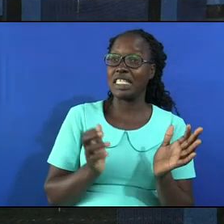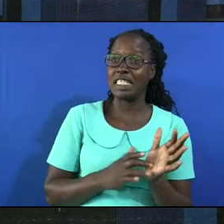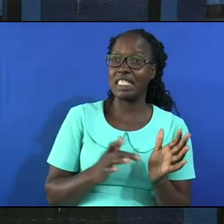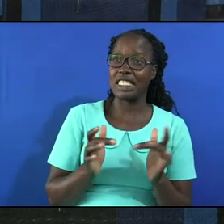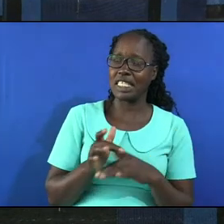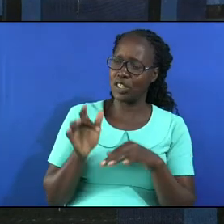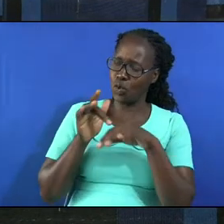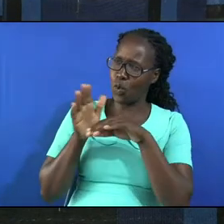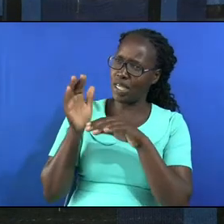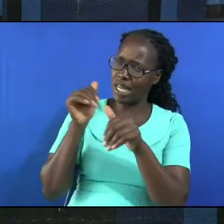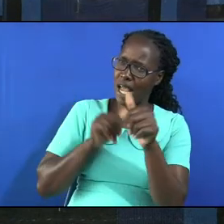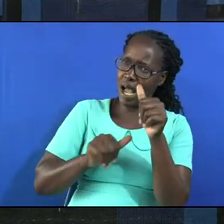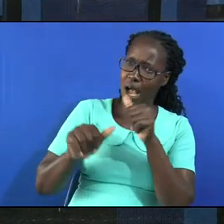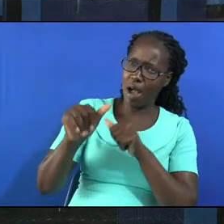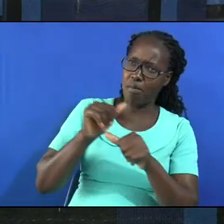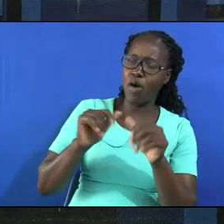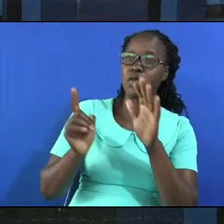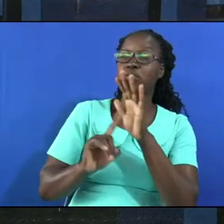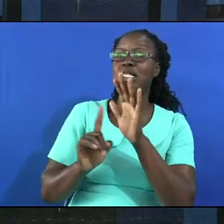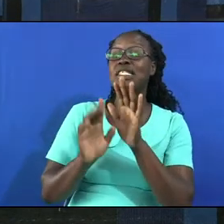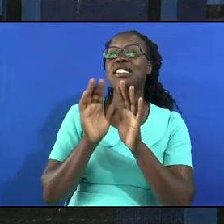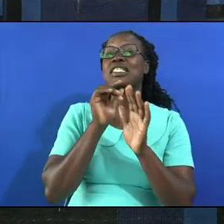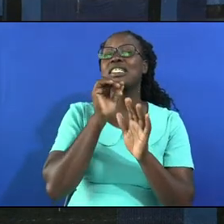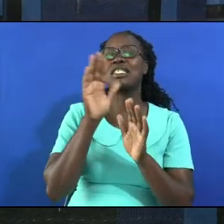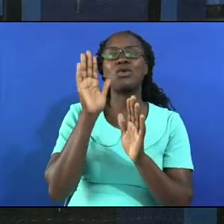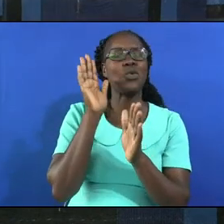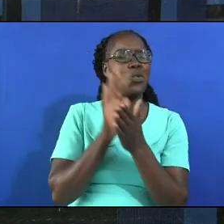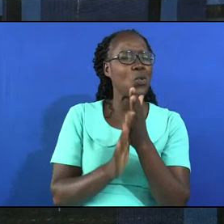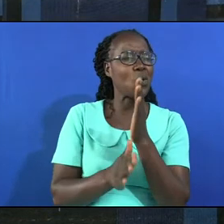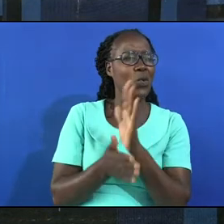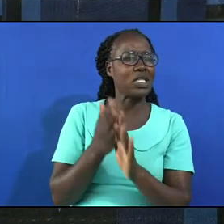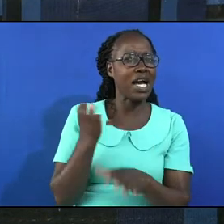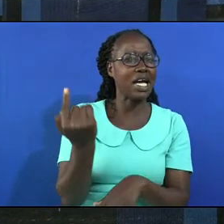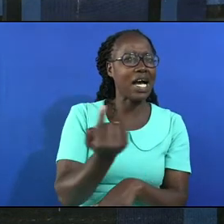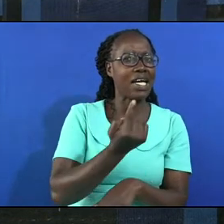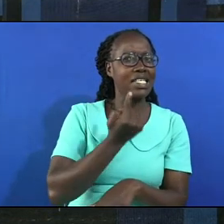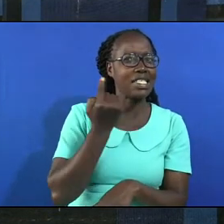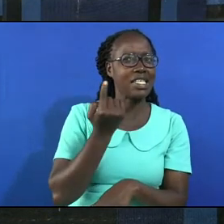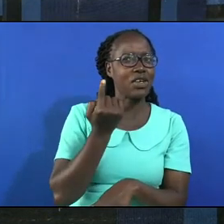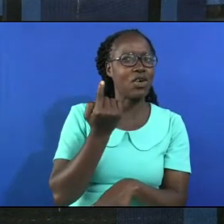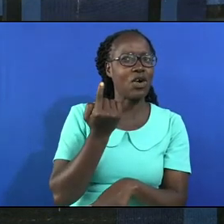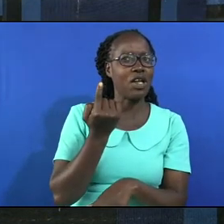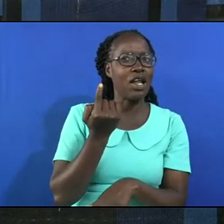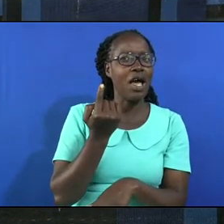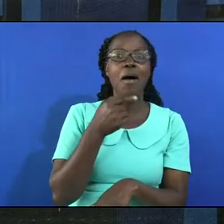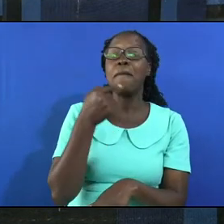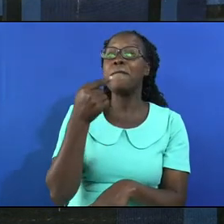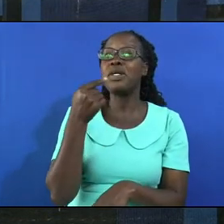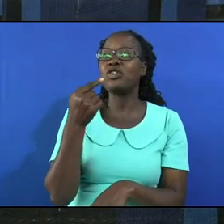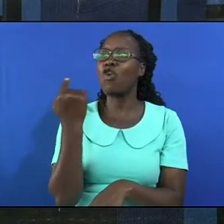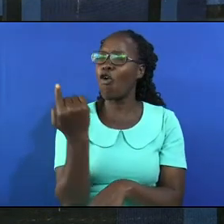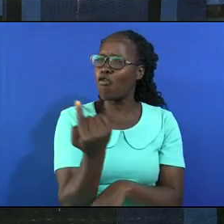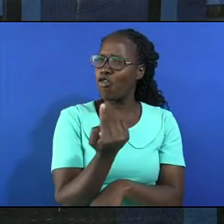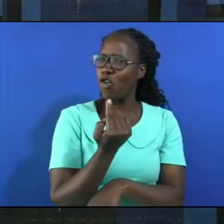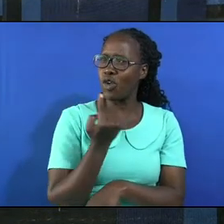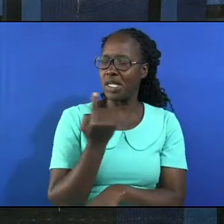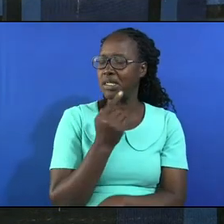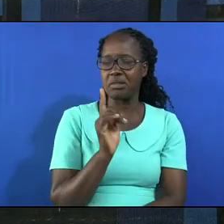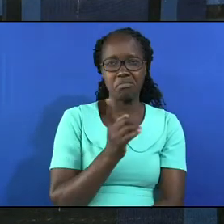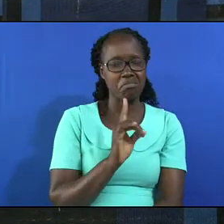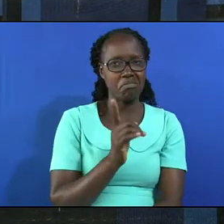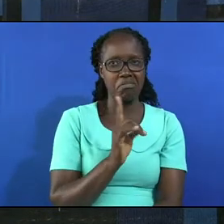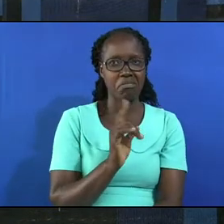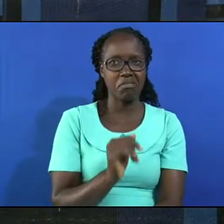Jesus went about his ministry without a single mention of loneliness.